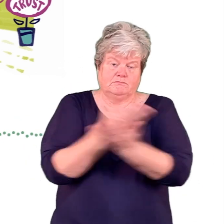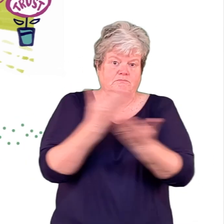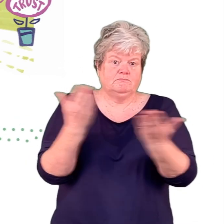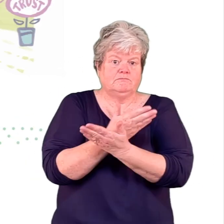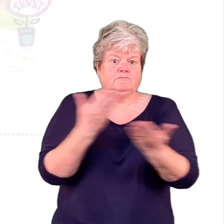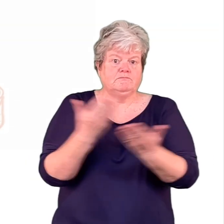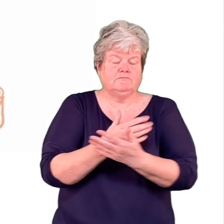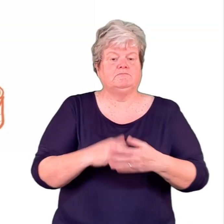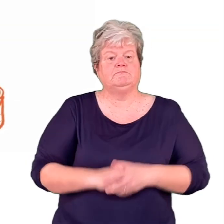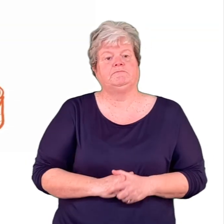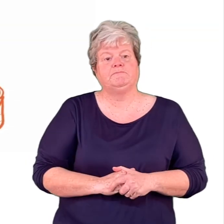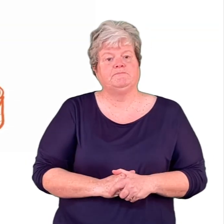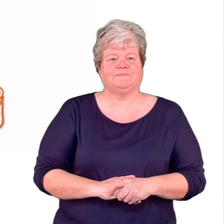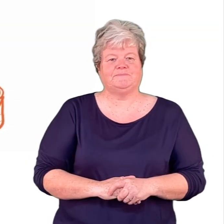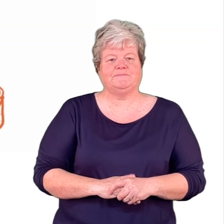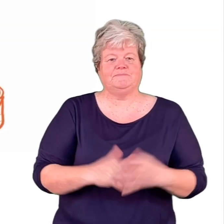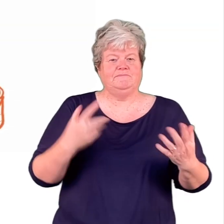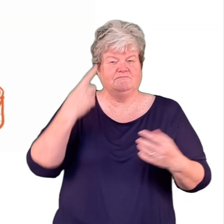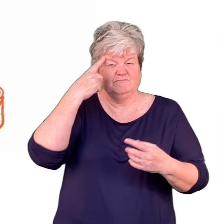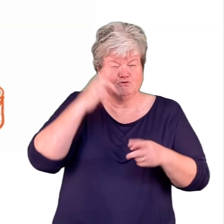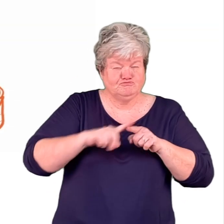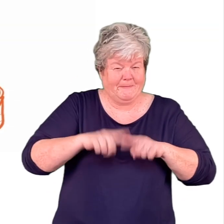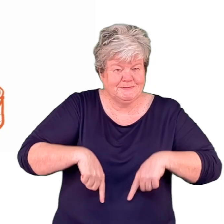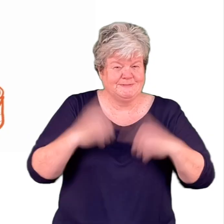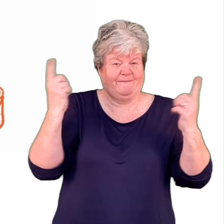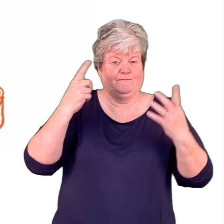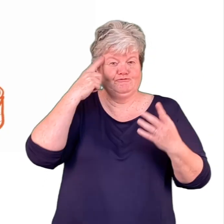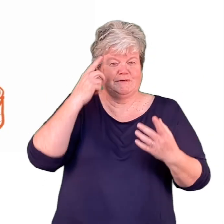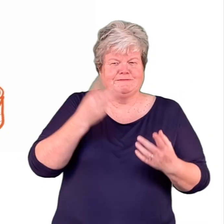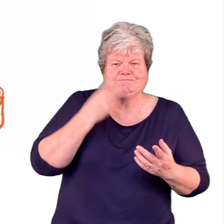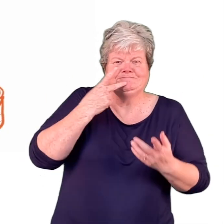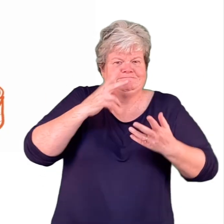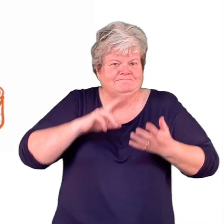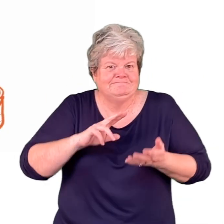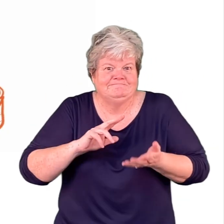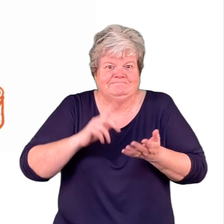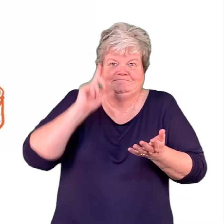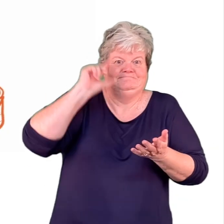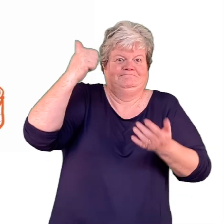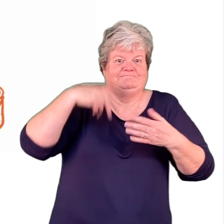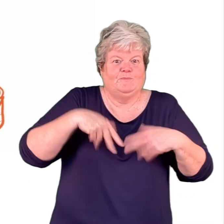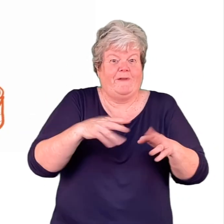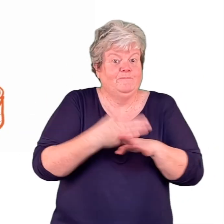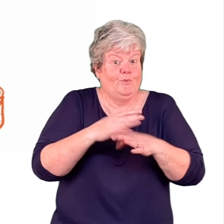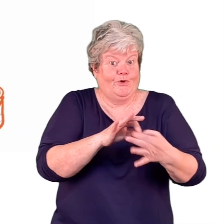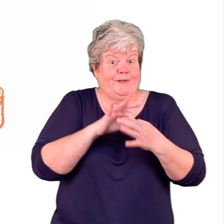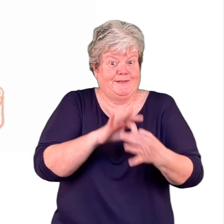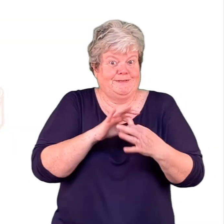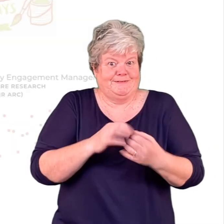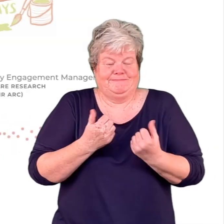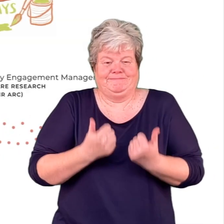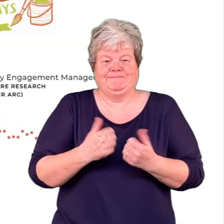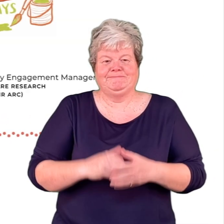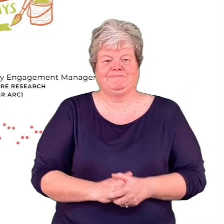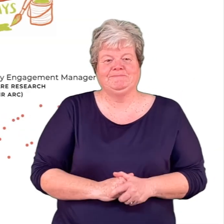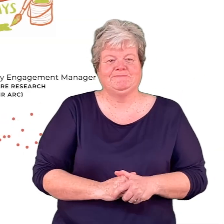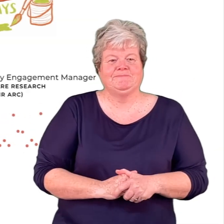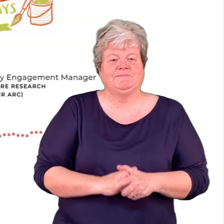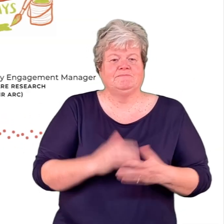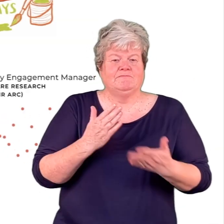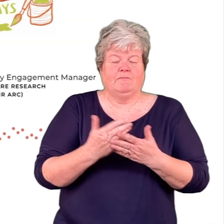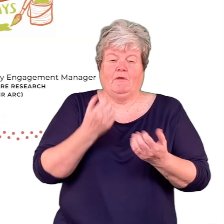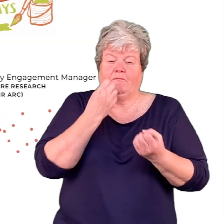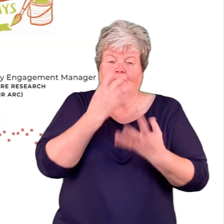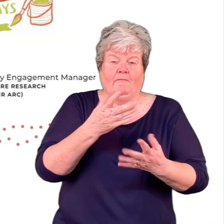of communication. Our next principle is to be creative and innovative using different ways of working. There are lots of